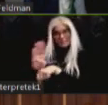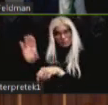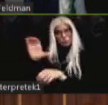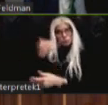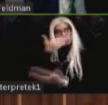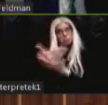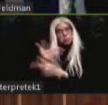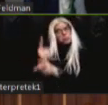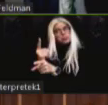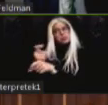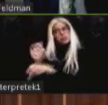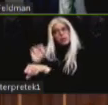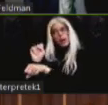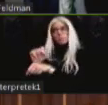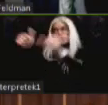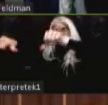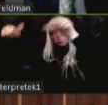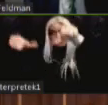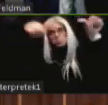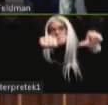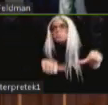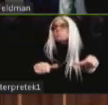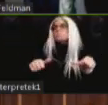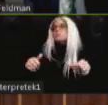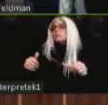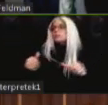posting the signs, providing masks,